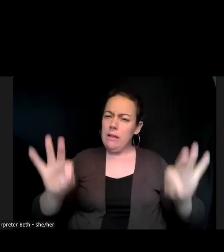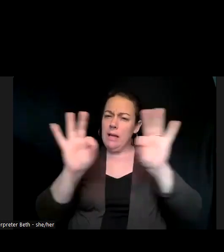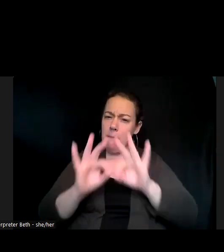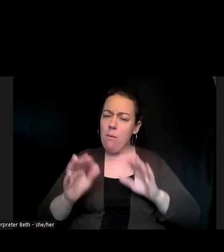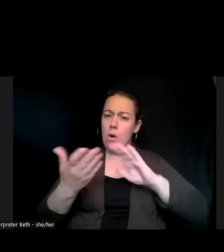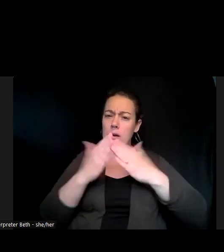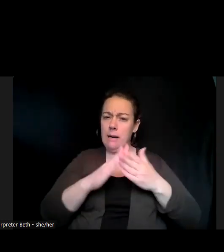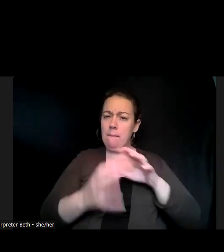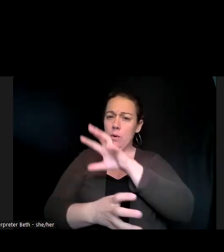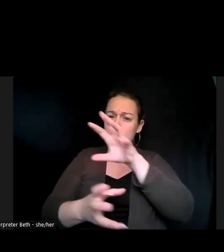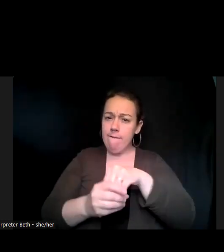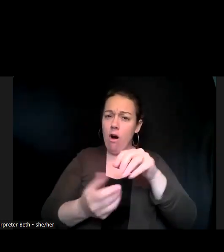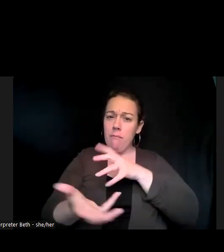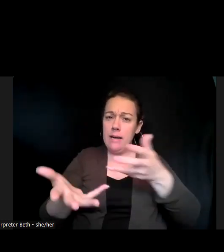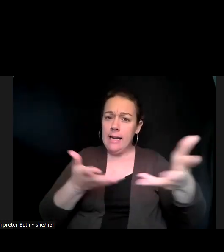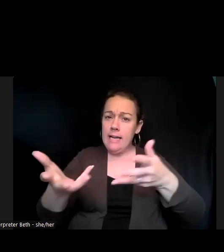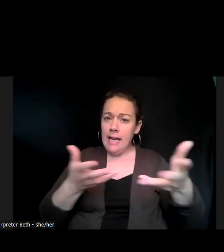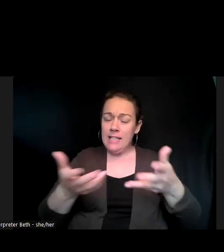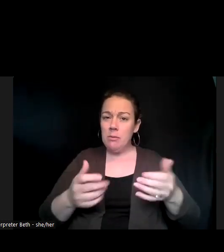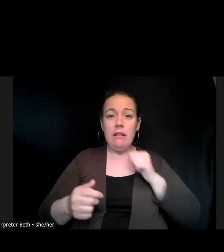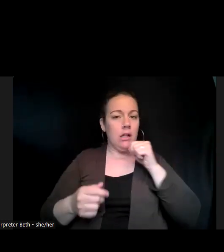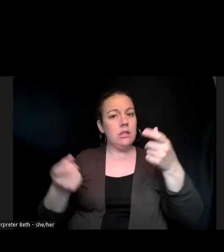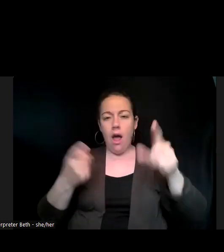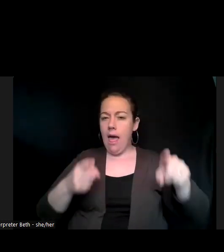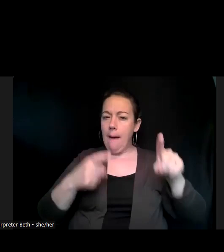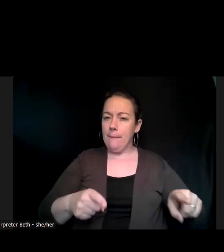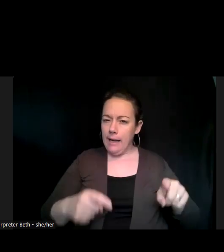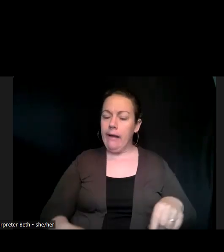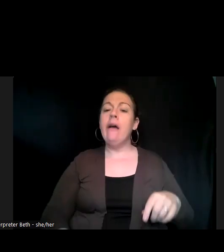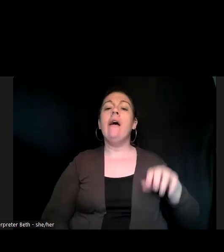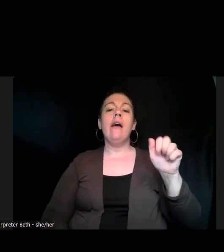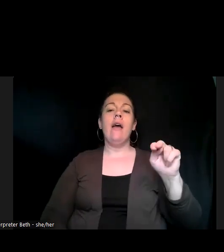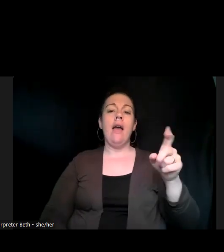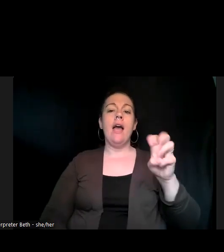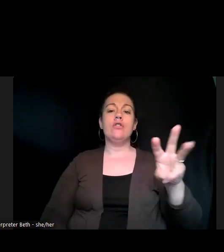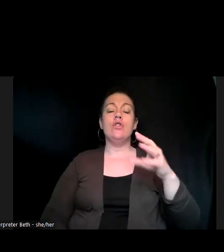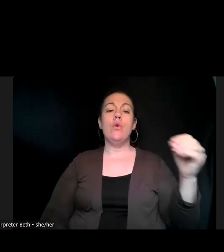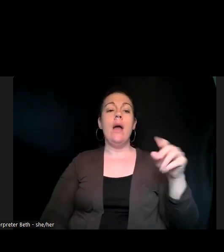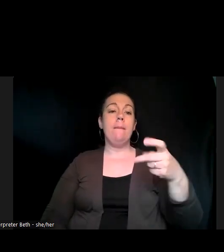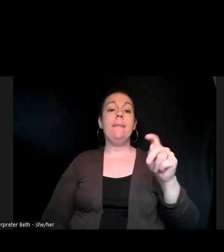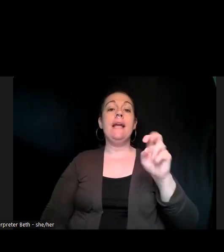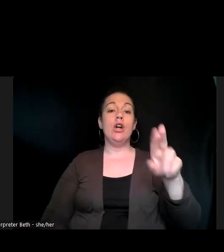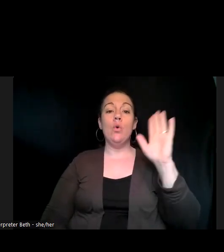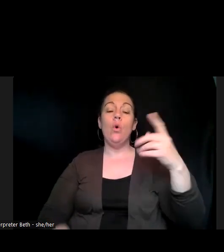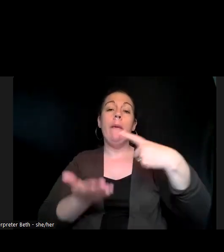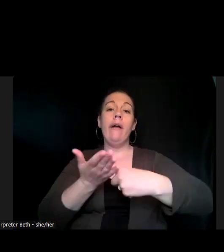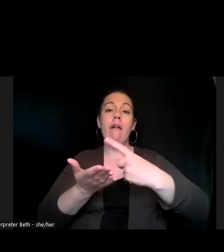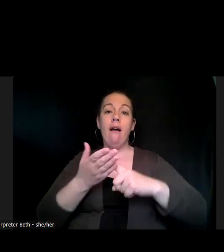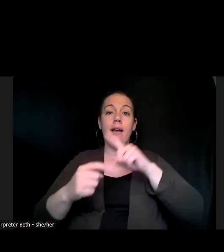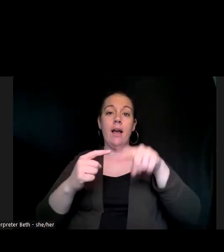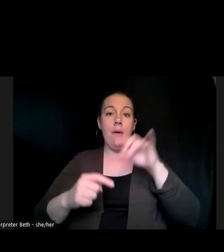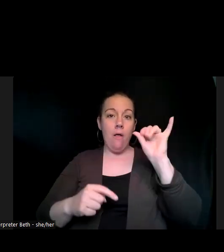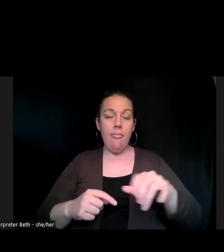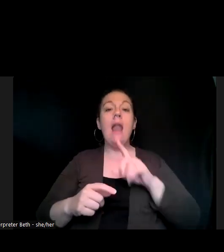folks in the community, like those folks that like Andrew and Peter will be talking about, are really pushing the districts to be talking and engaging with